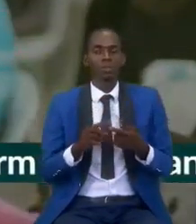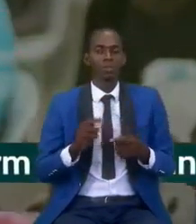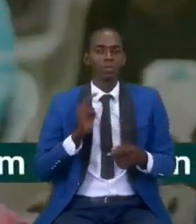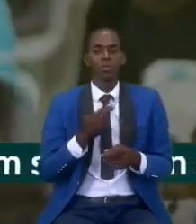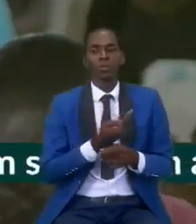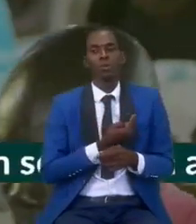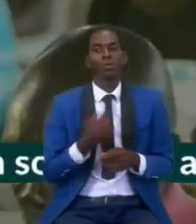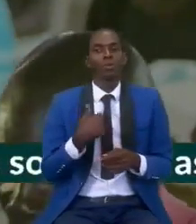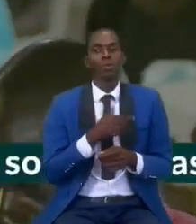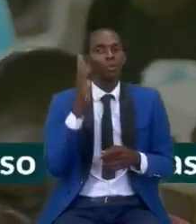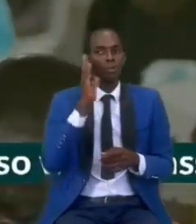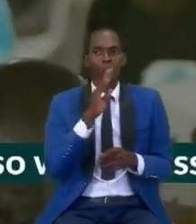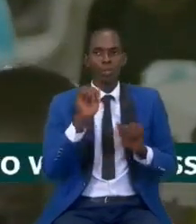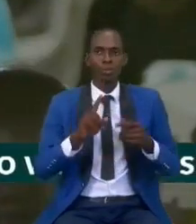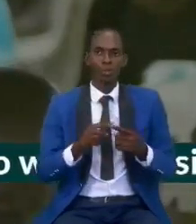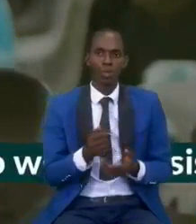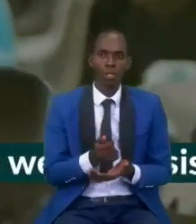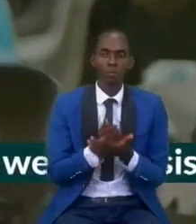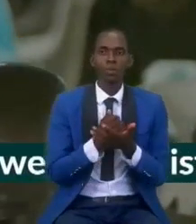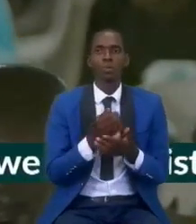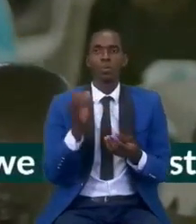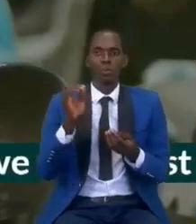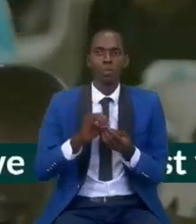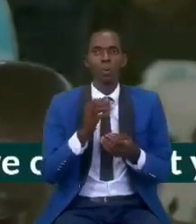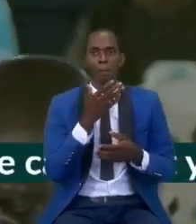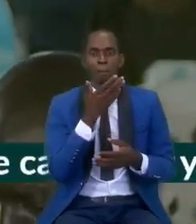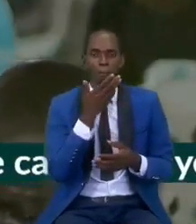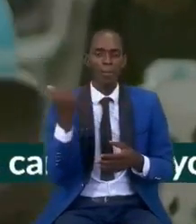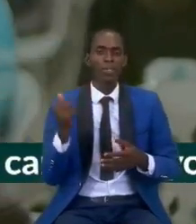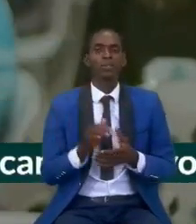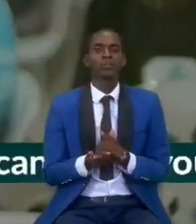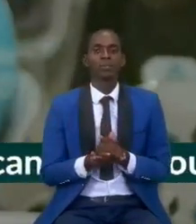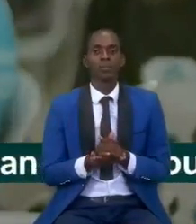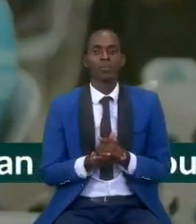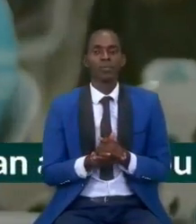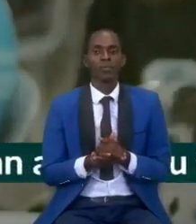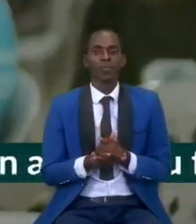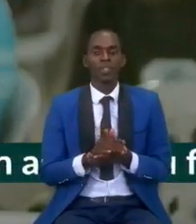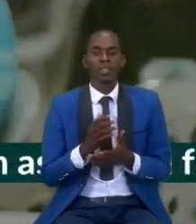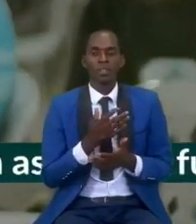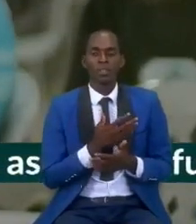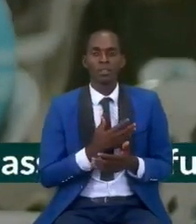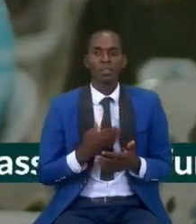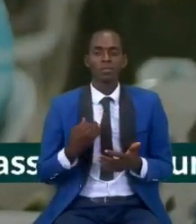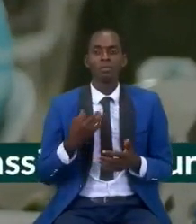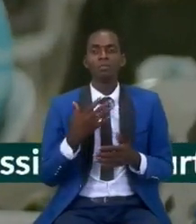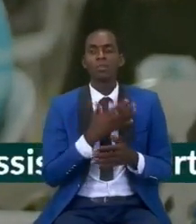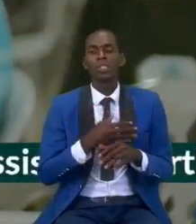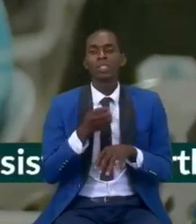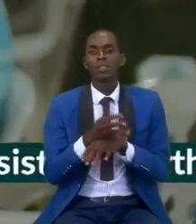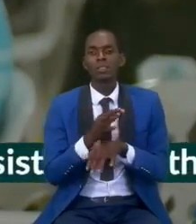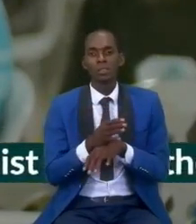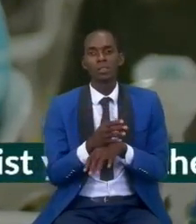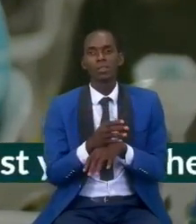others and see how to be of help to them. If you are watching over television or you are listening